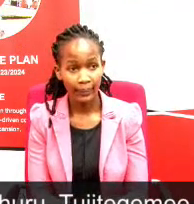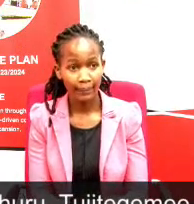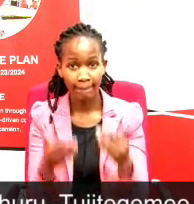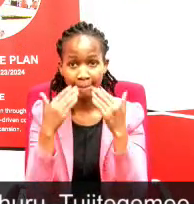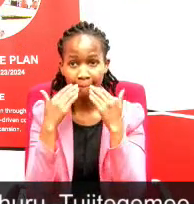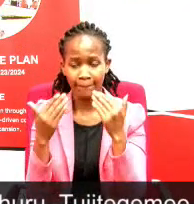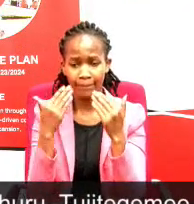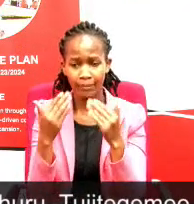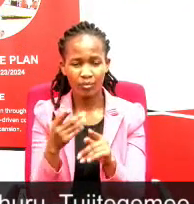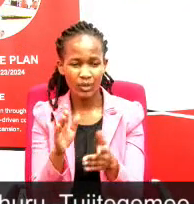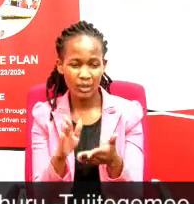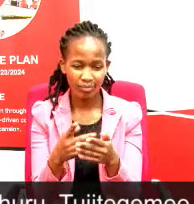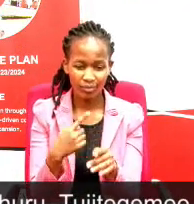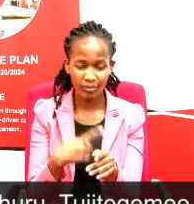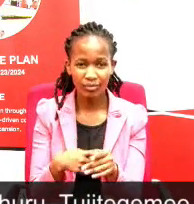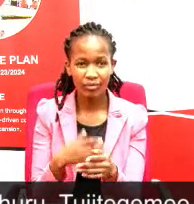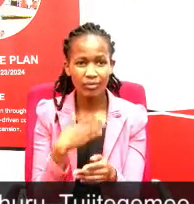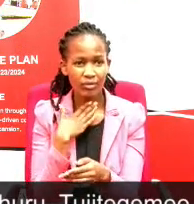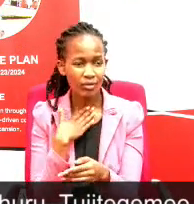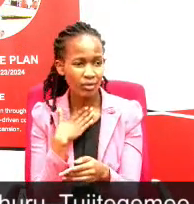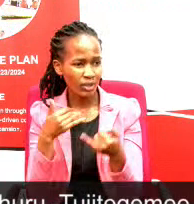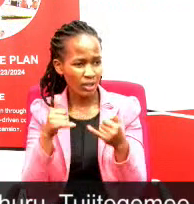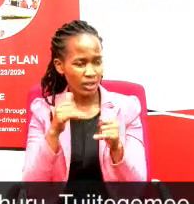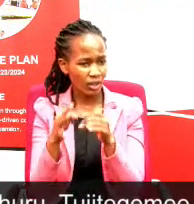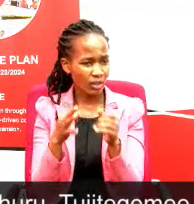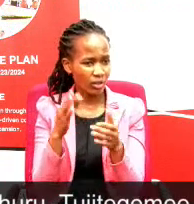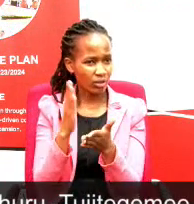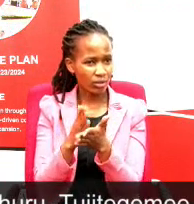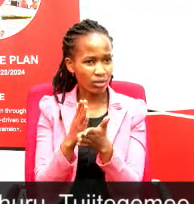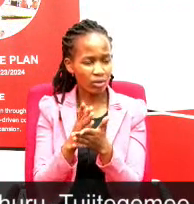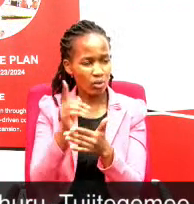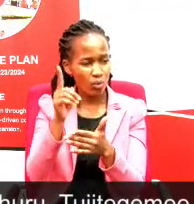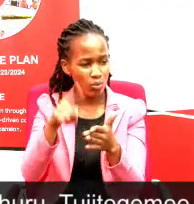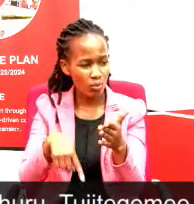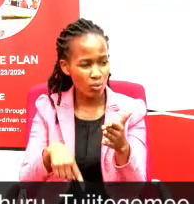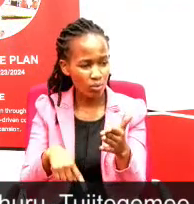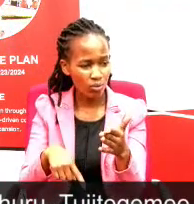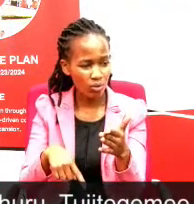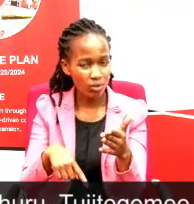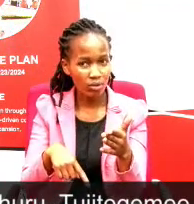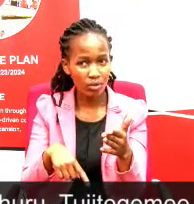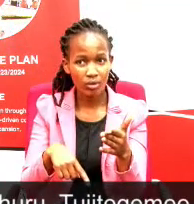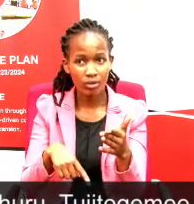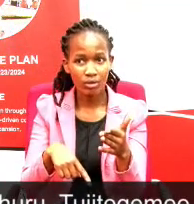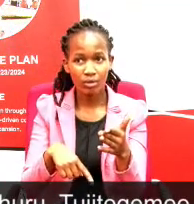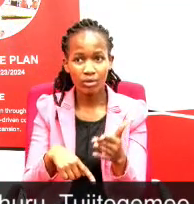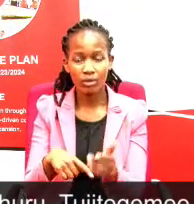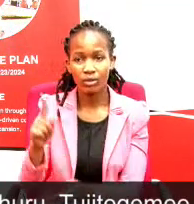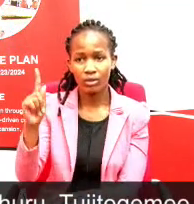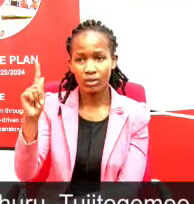Thank you. From time to time, I'm tempted to test whether you are attentive. What does the term tech